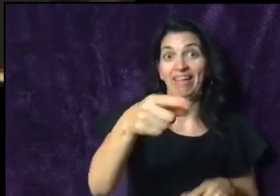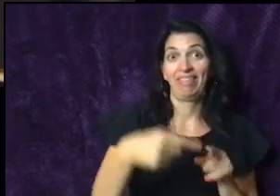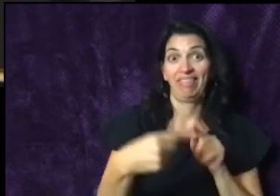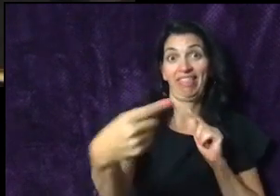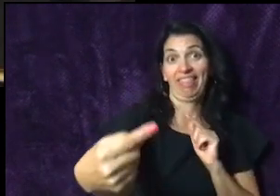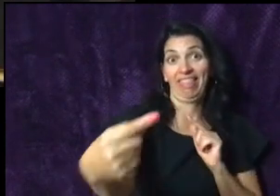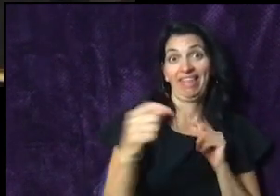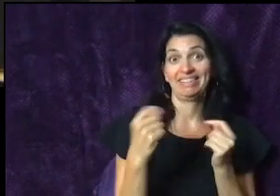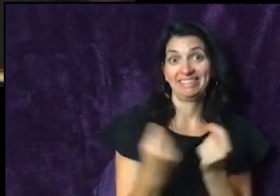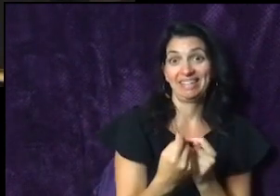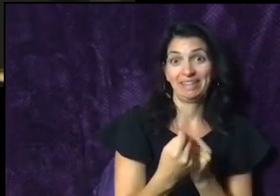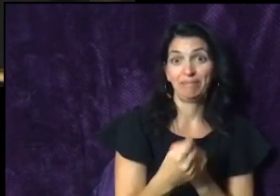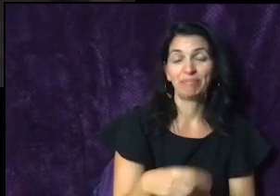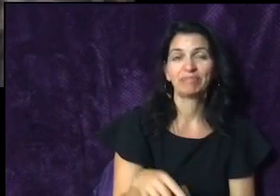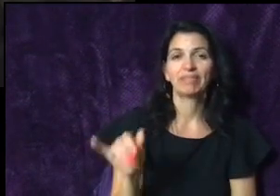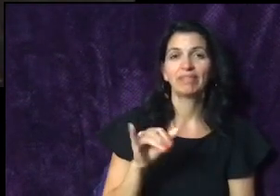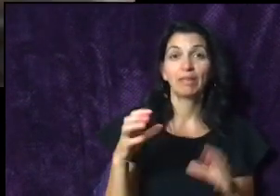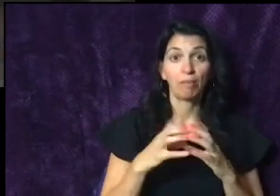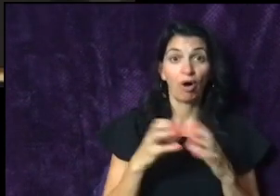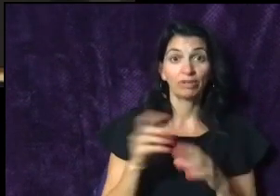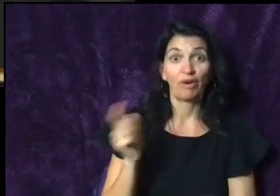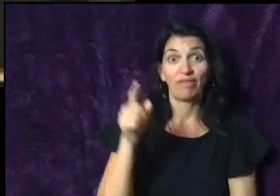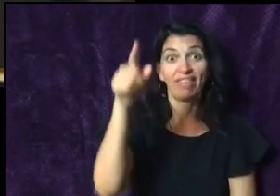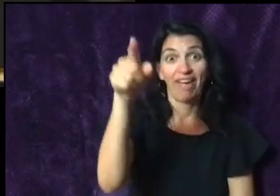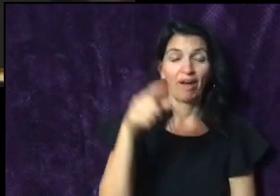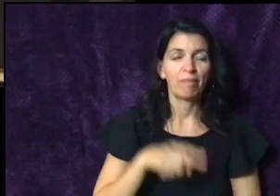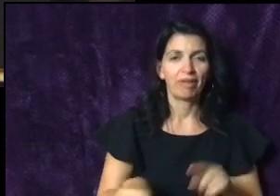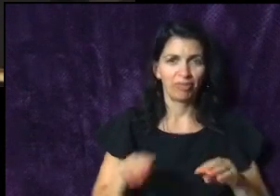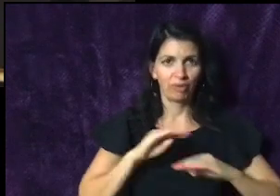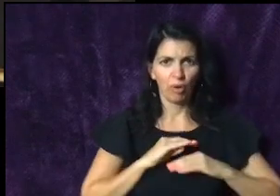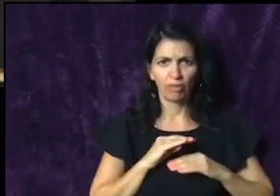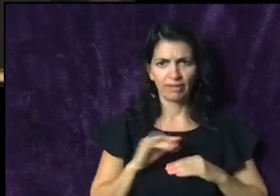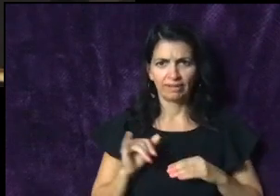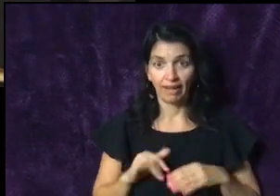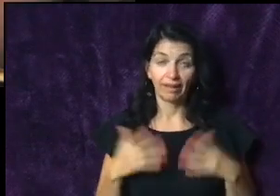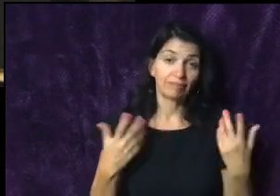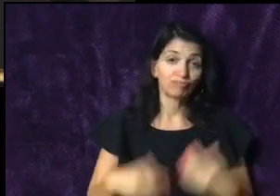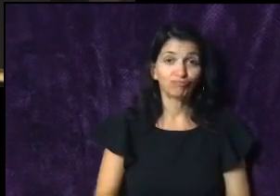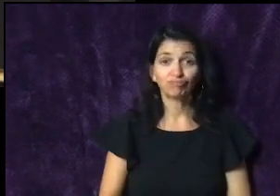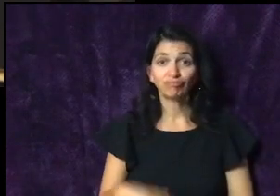court and like your team is doing awesome and the ball's like all the way over there and you're the goalie and you're just like,